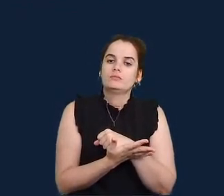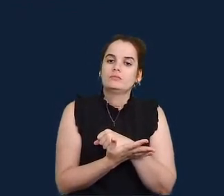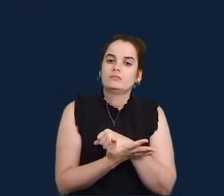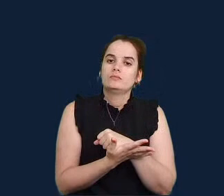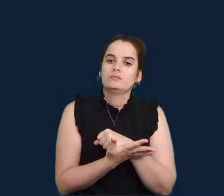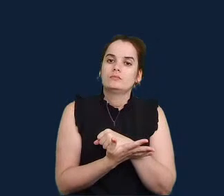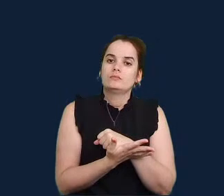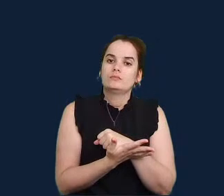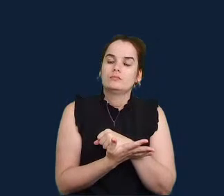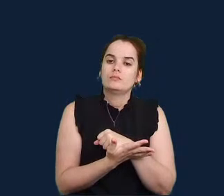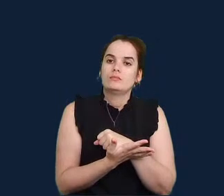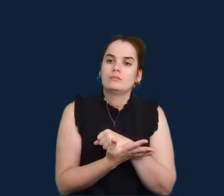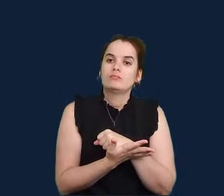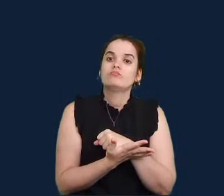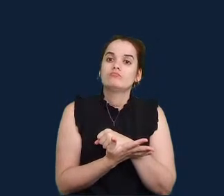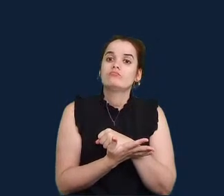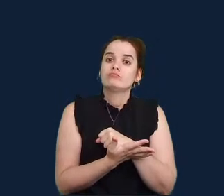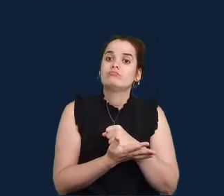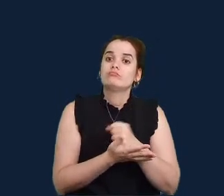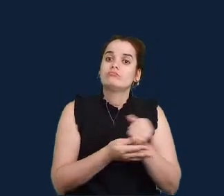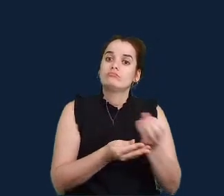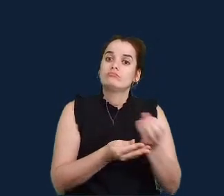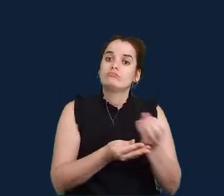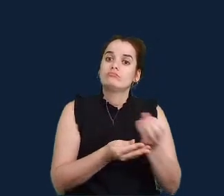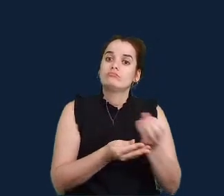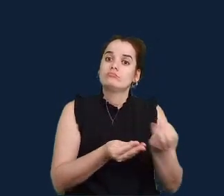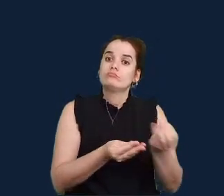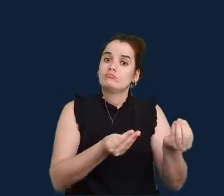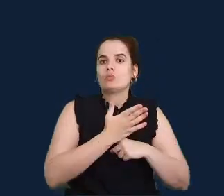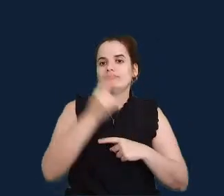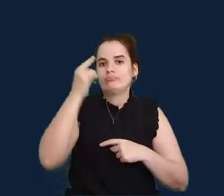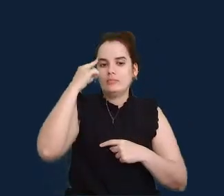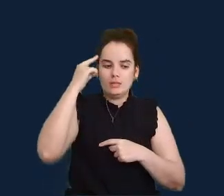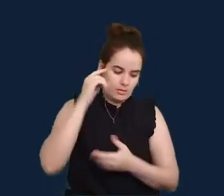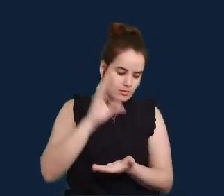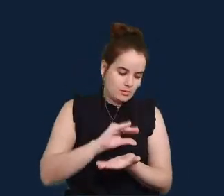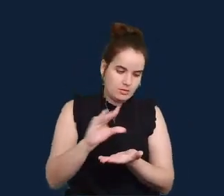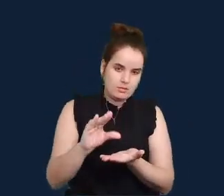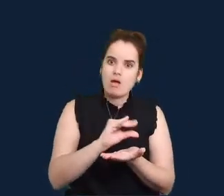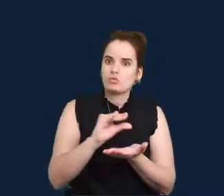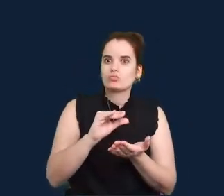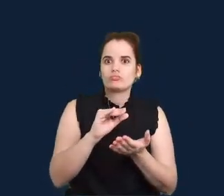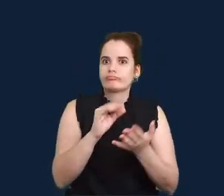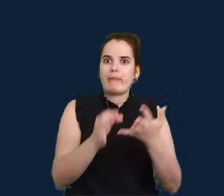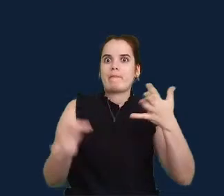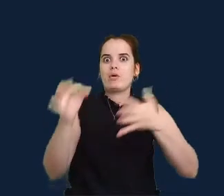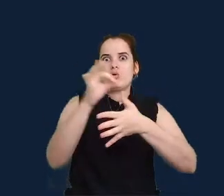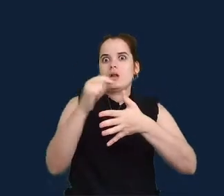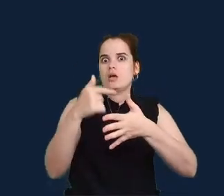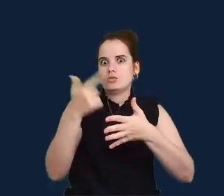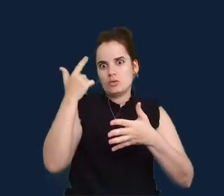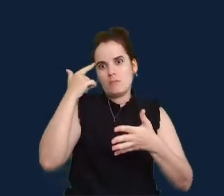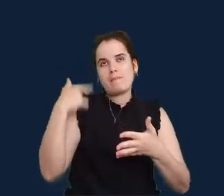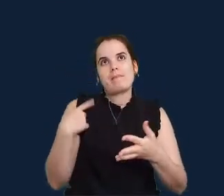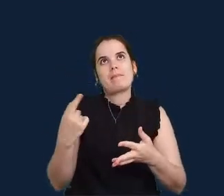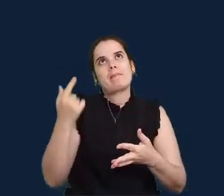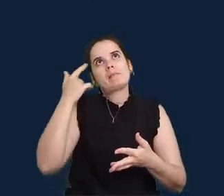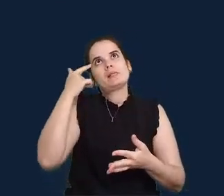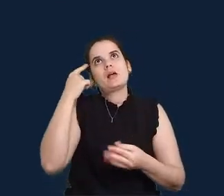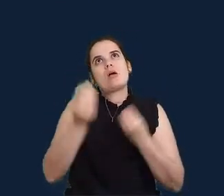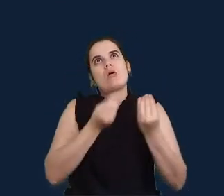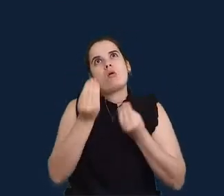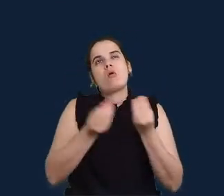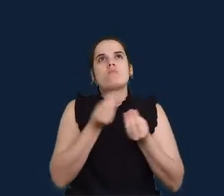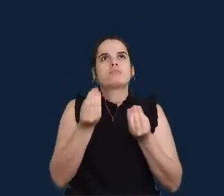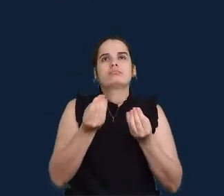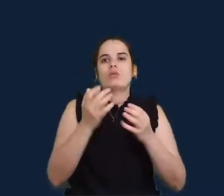It was a health crisis that was entirely dependent on, you know, good communication,